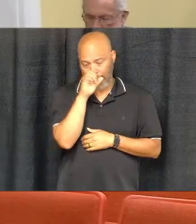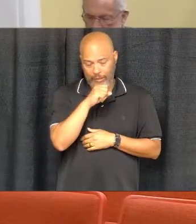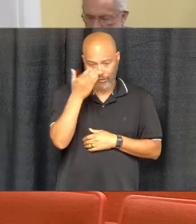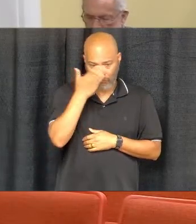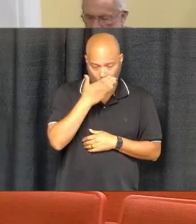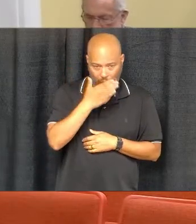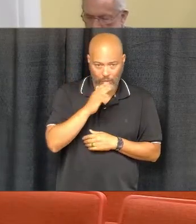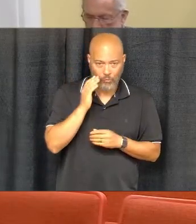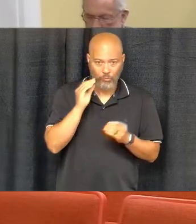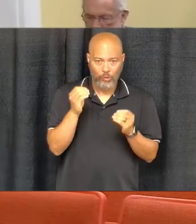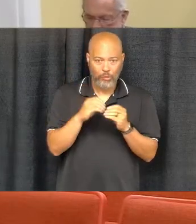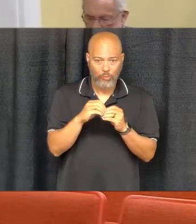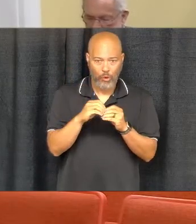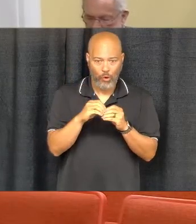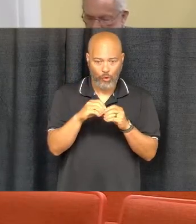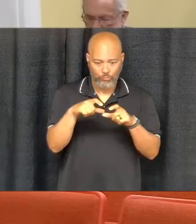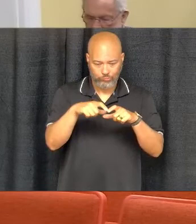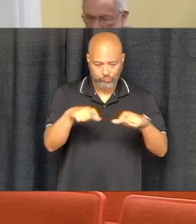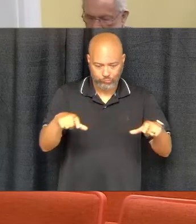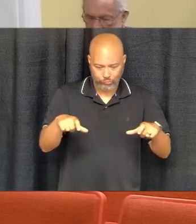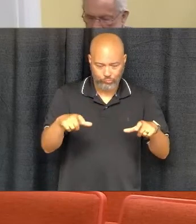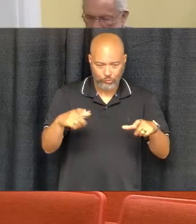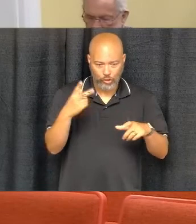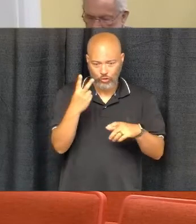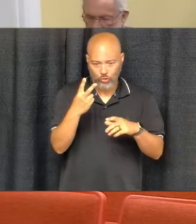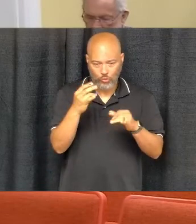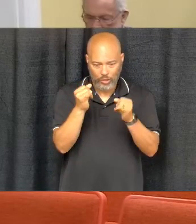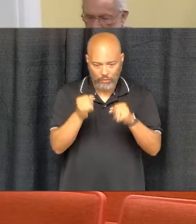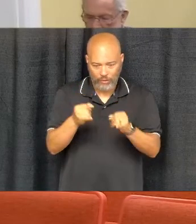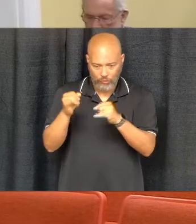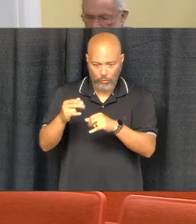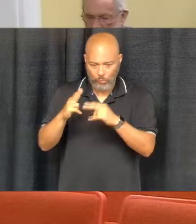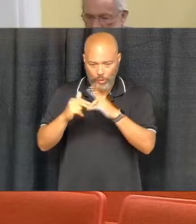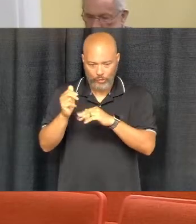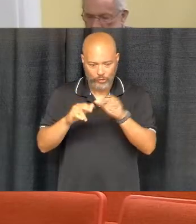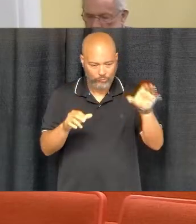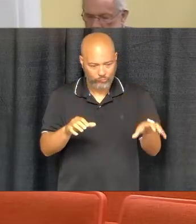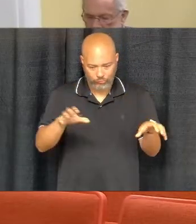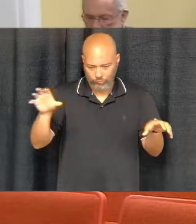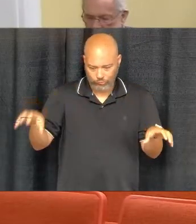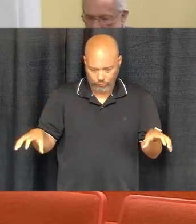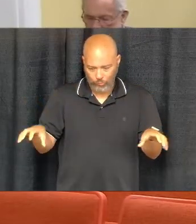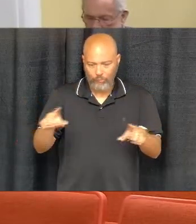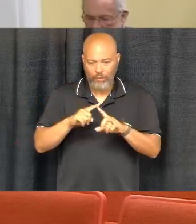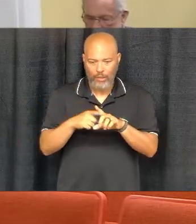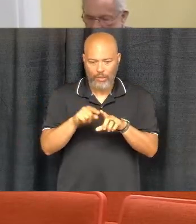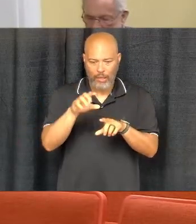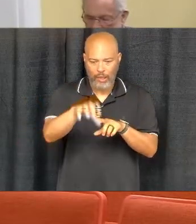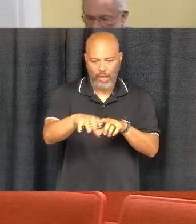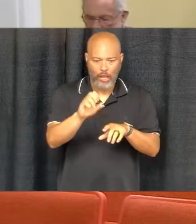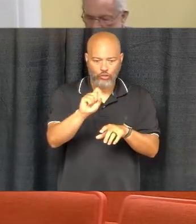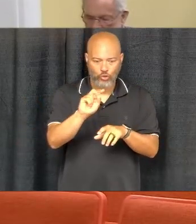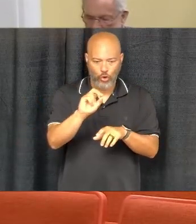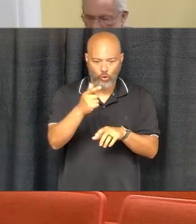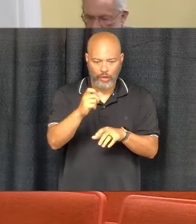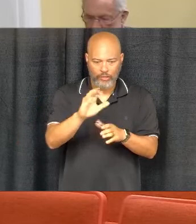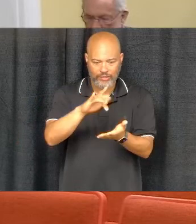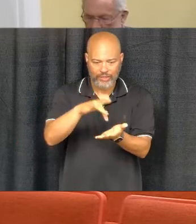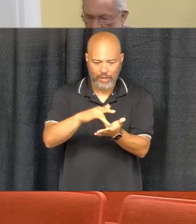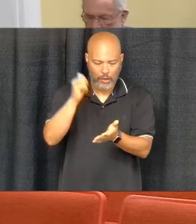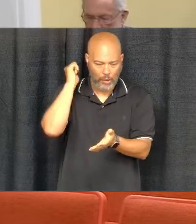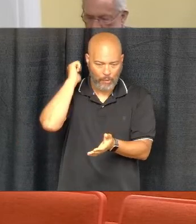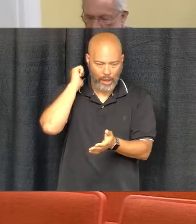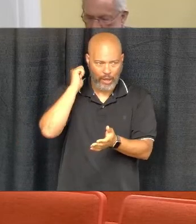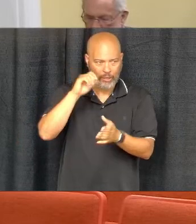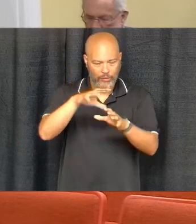would be more of a strip retail center or two individual buildings, one to each side of the driveway, and then a mini storage center in the rear